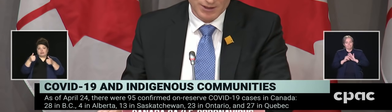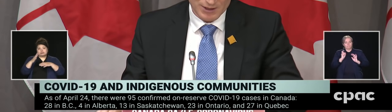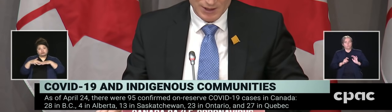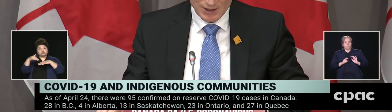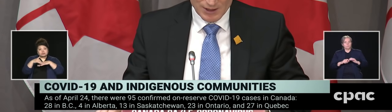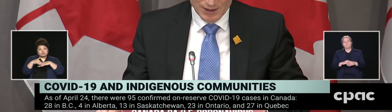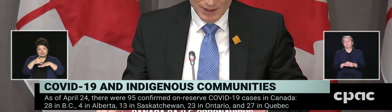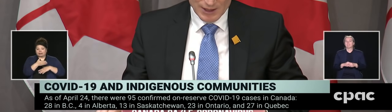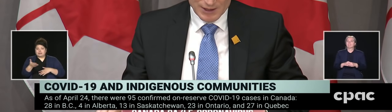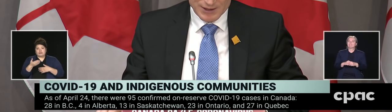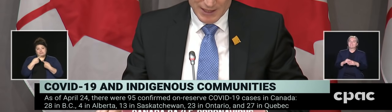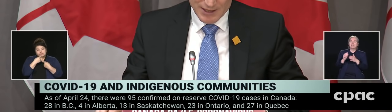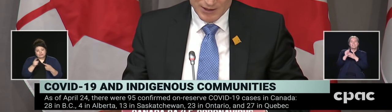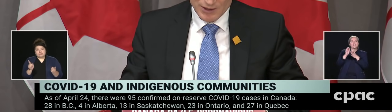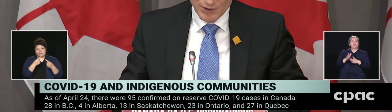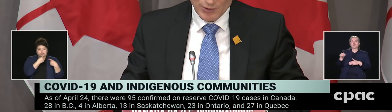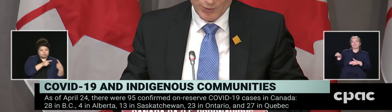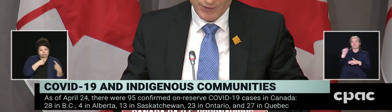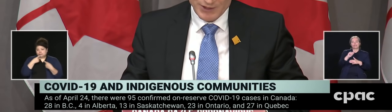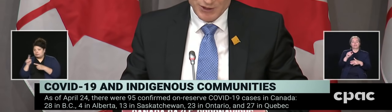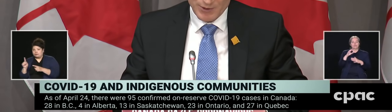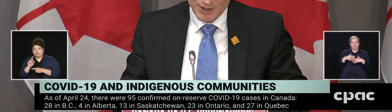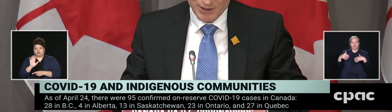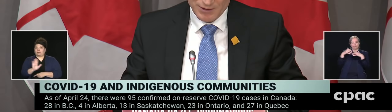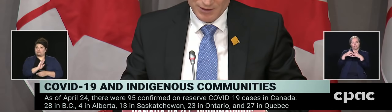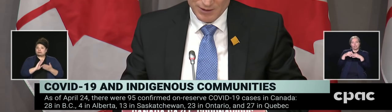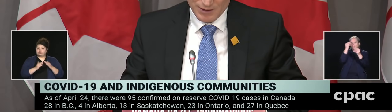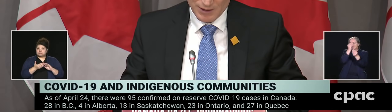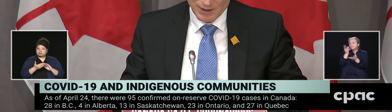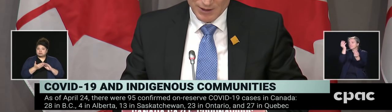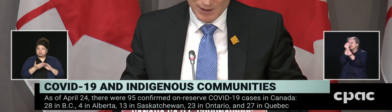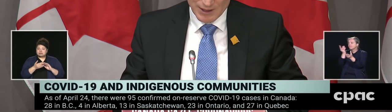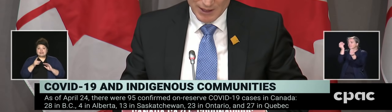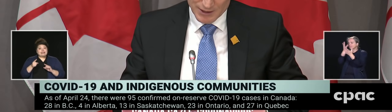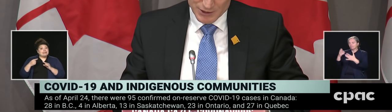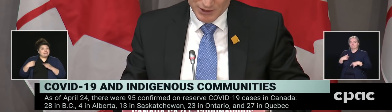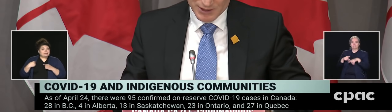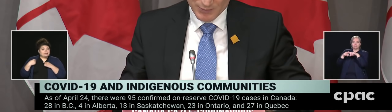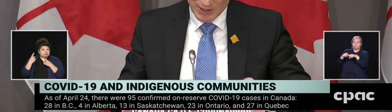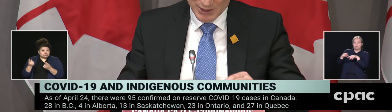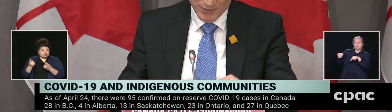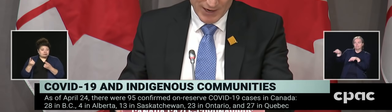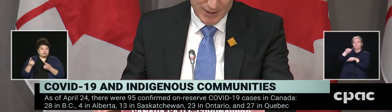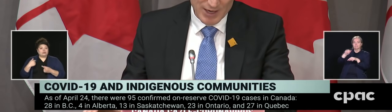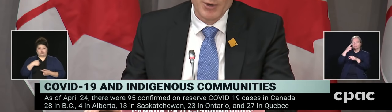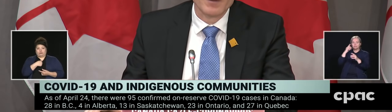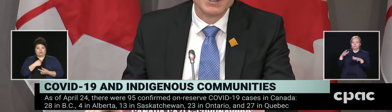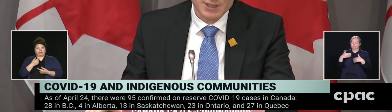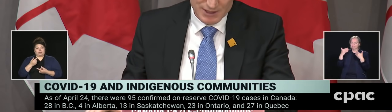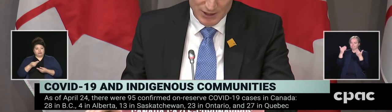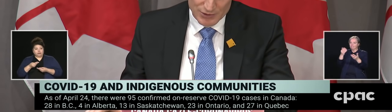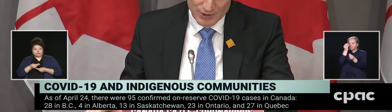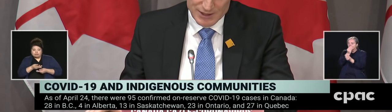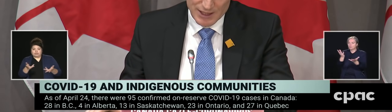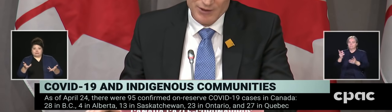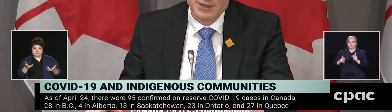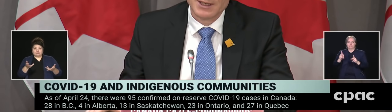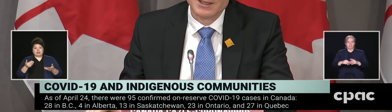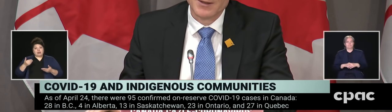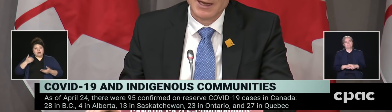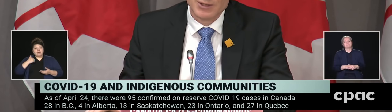communities. To date, we have distributed, in addition to supplies provided by provinces and